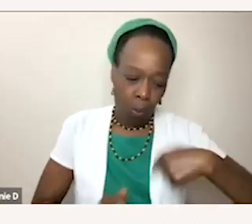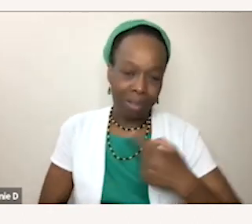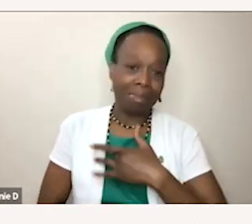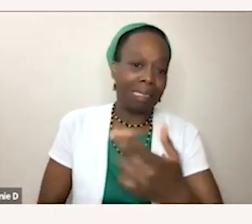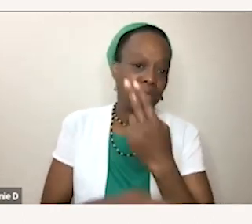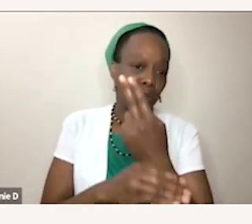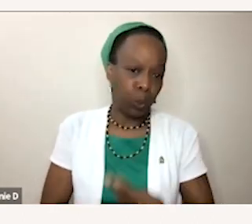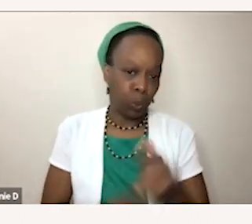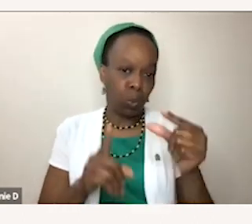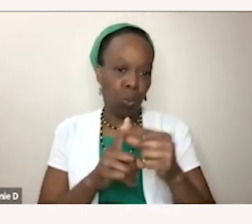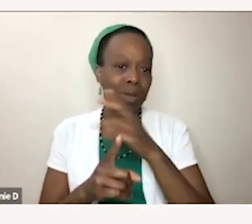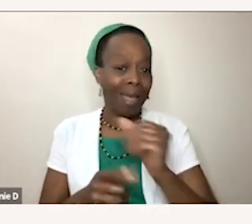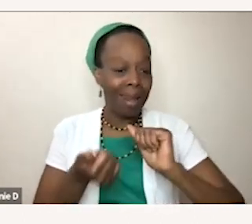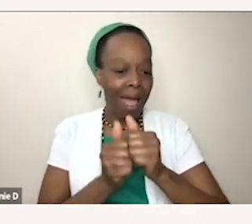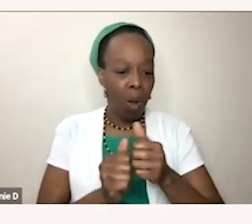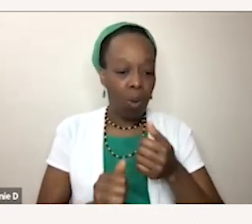how they're impacting others.